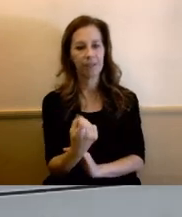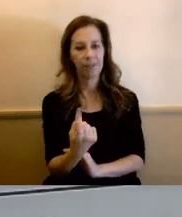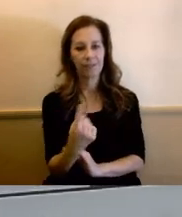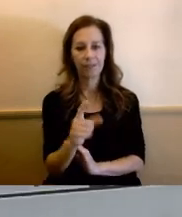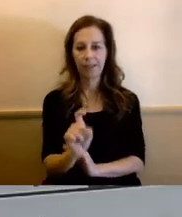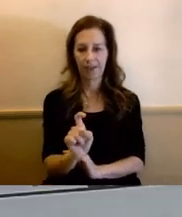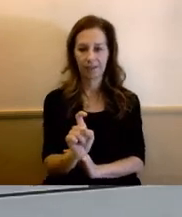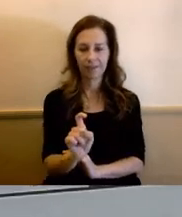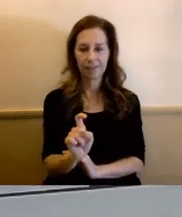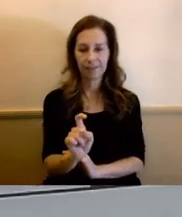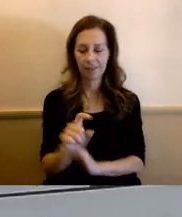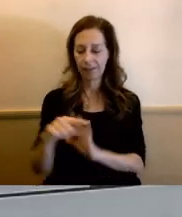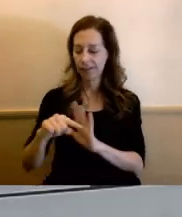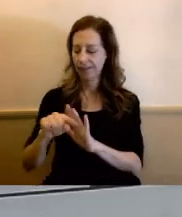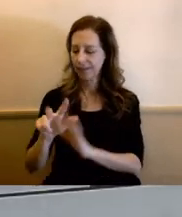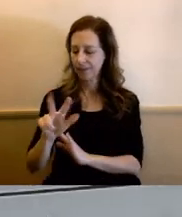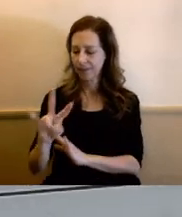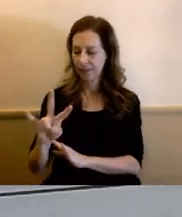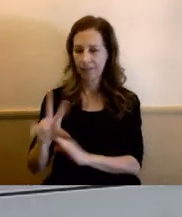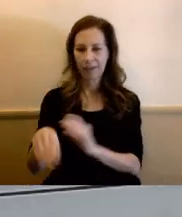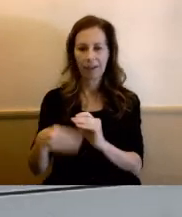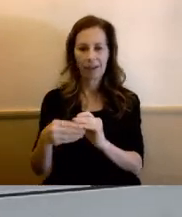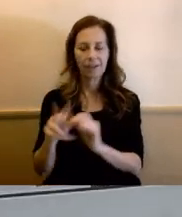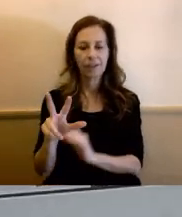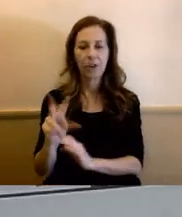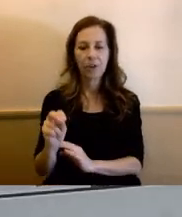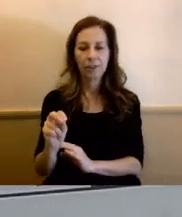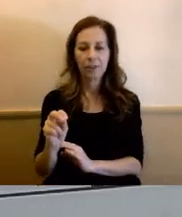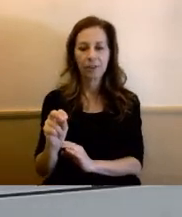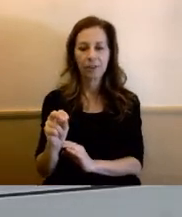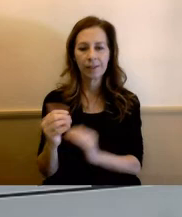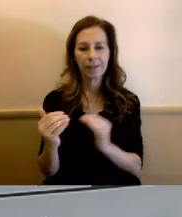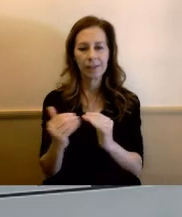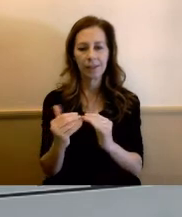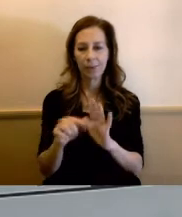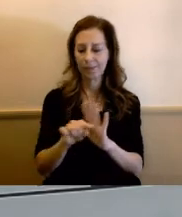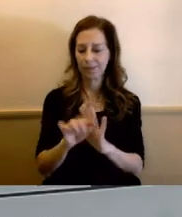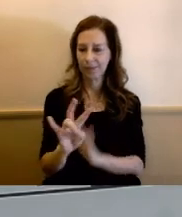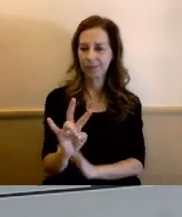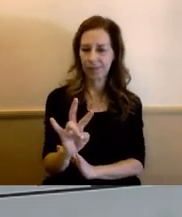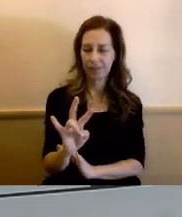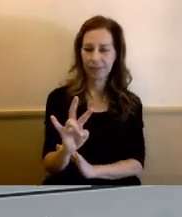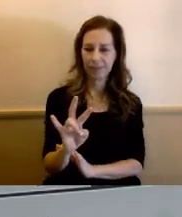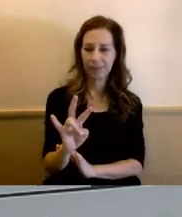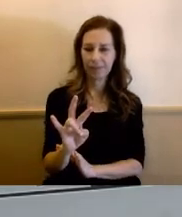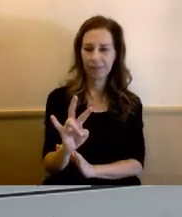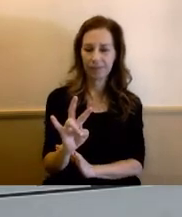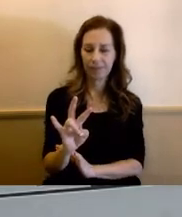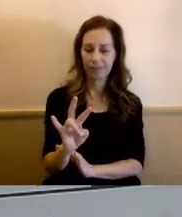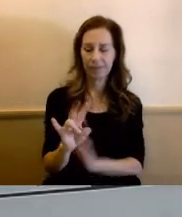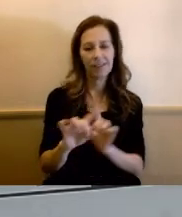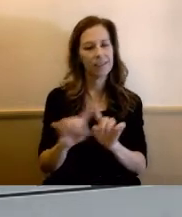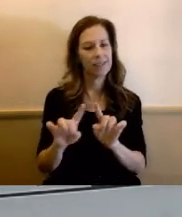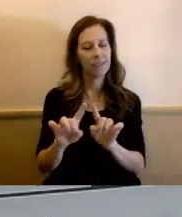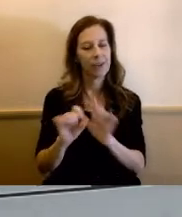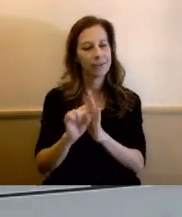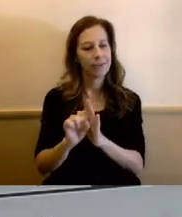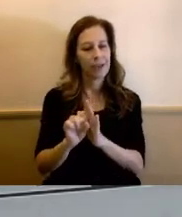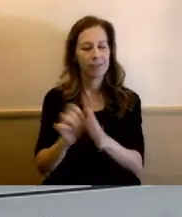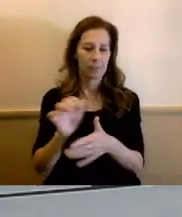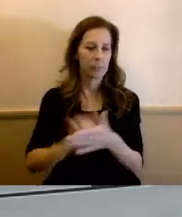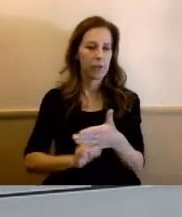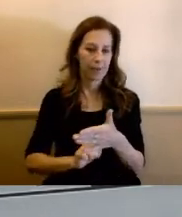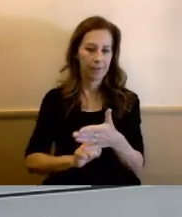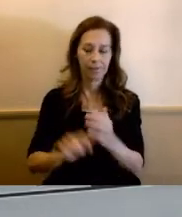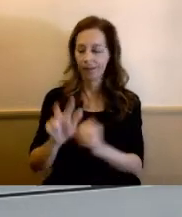negative 37 plus 30, that makes negative 7. Different sign, subtract. 37 minus